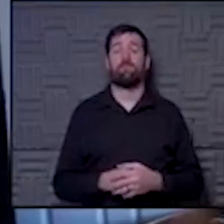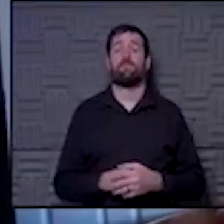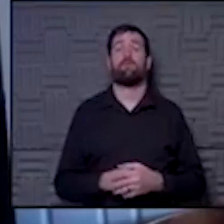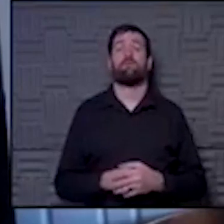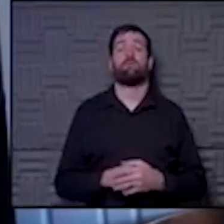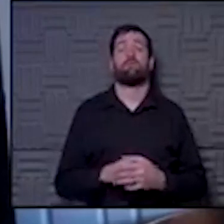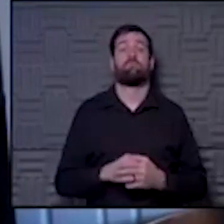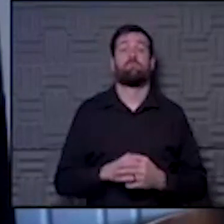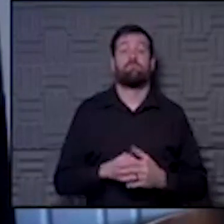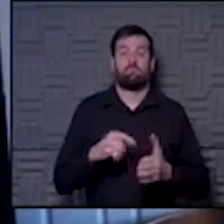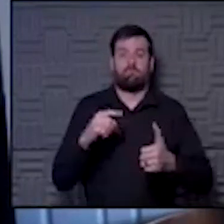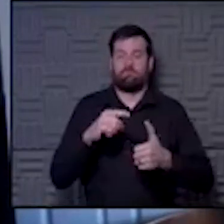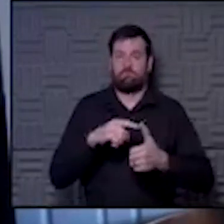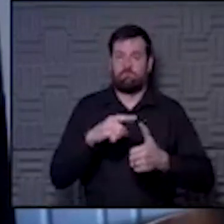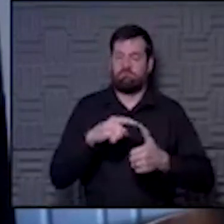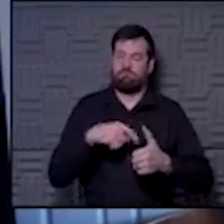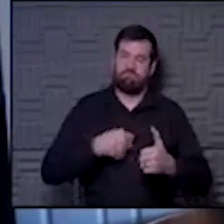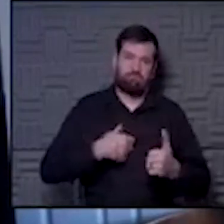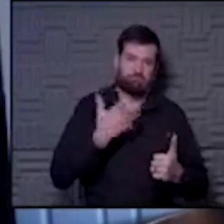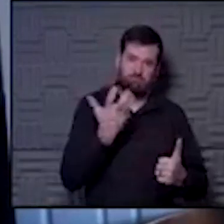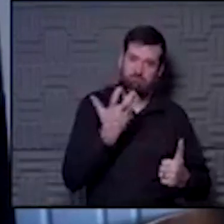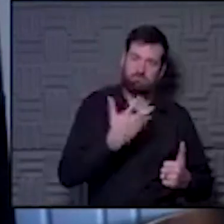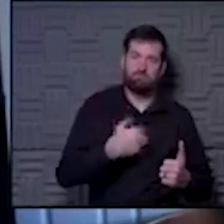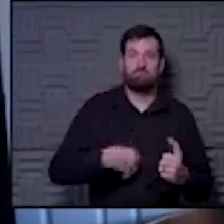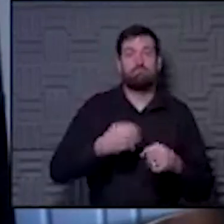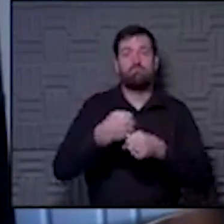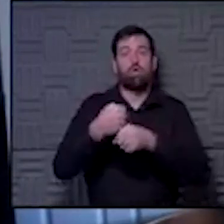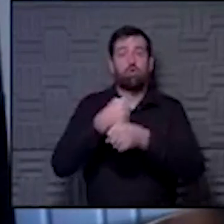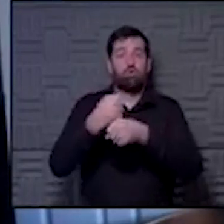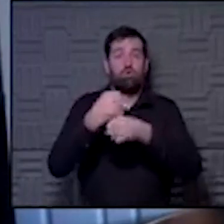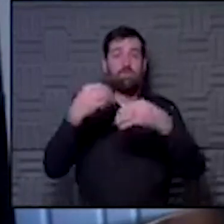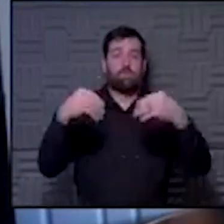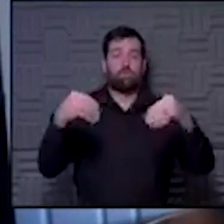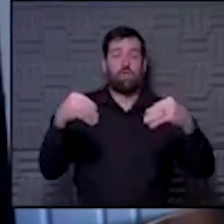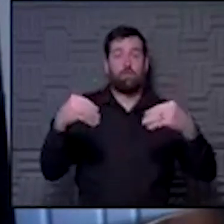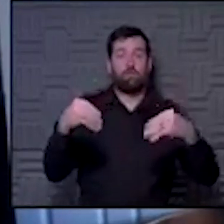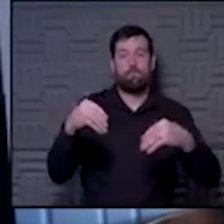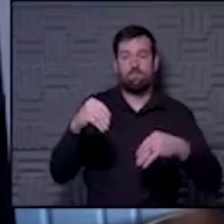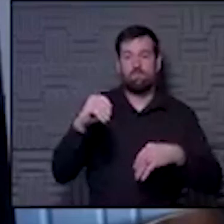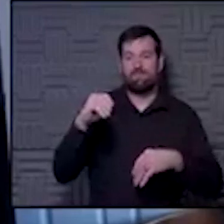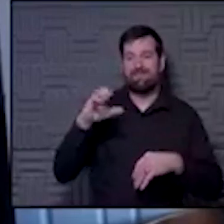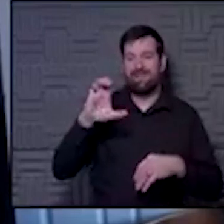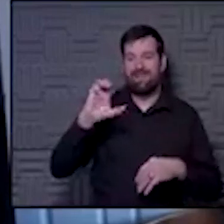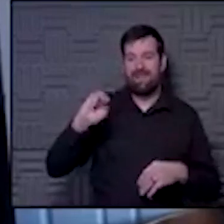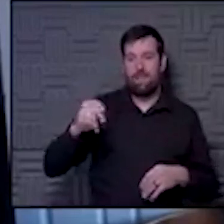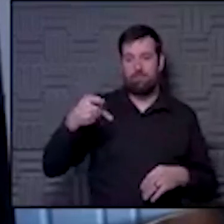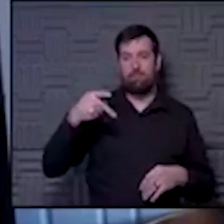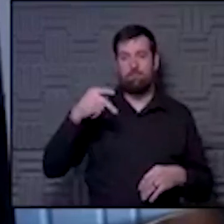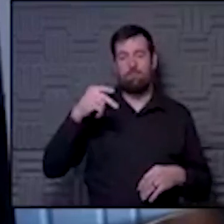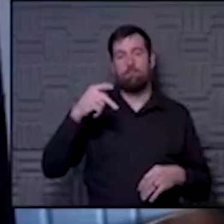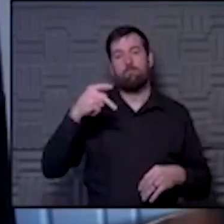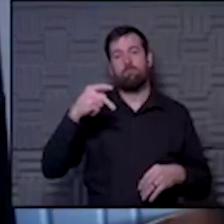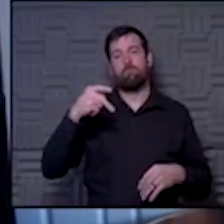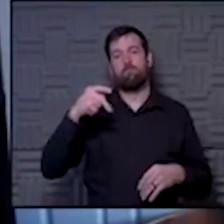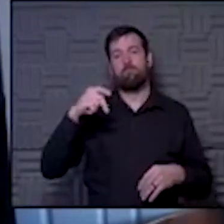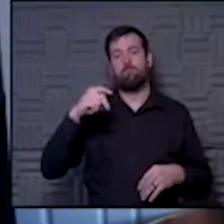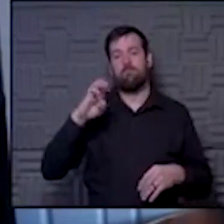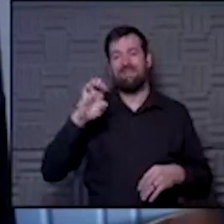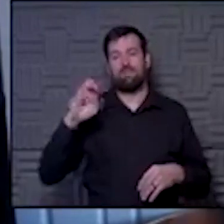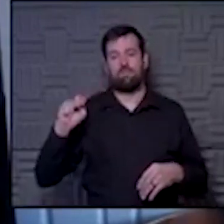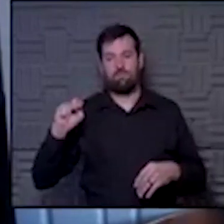So a coffee, this is my favorite example, a coffee shop in Chapman, Kansas, the Irish Den coffee shop. They're worried